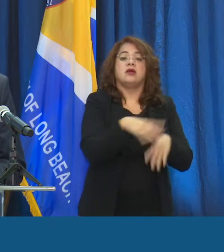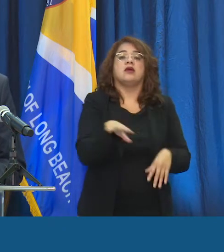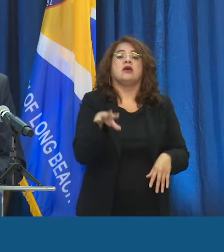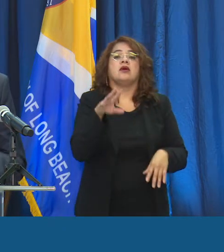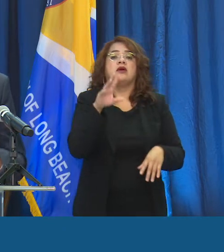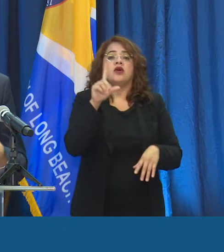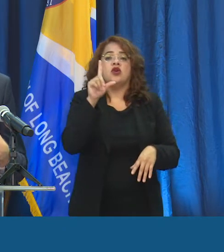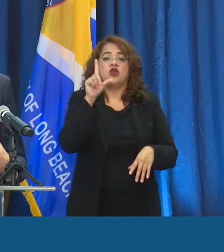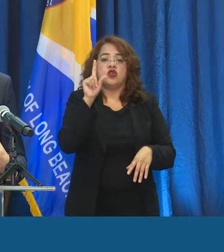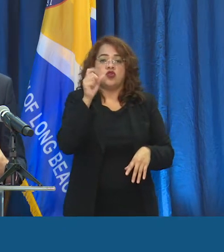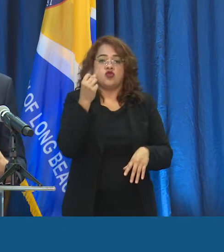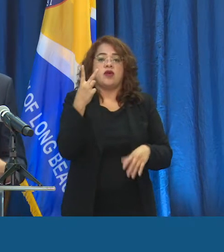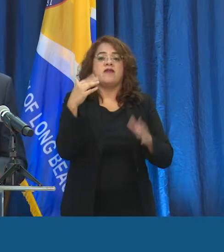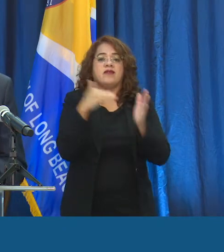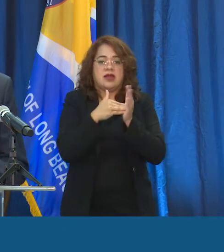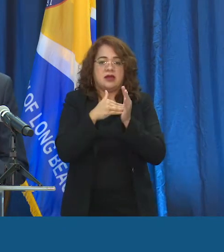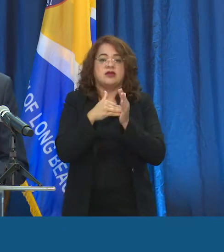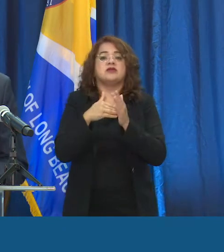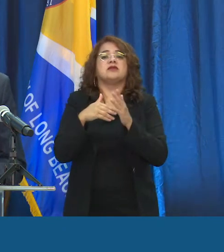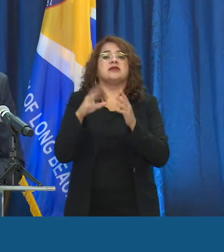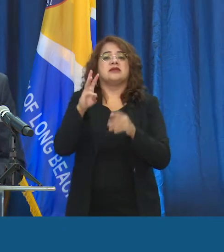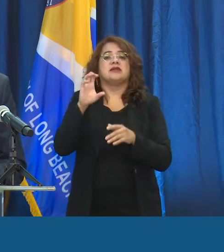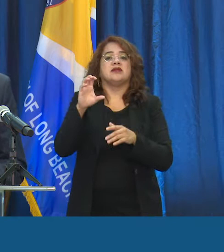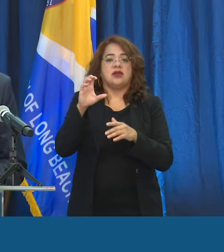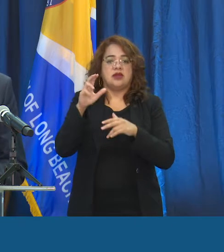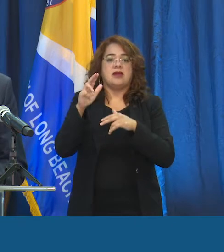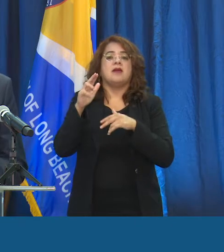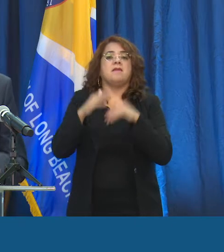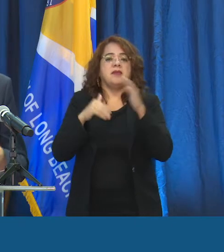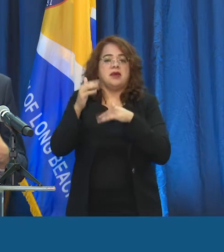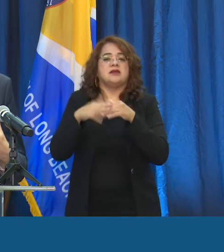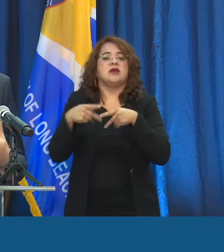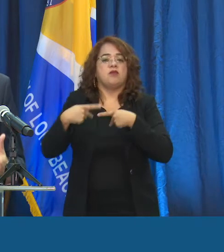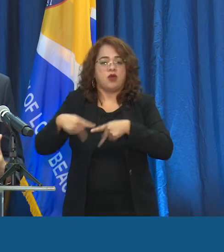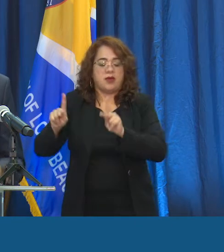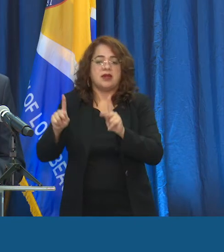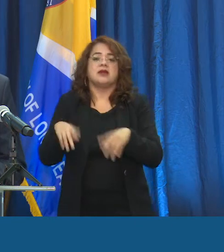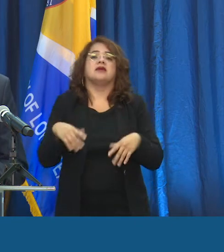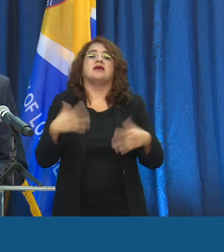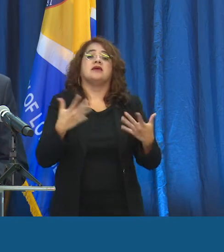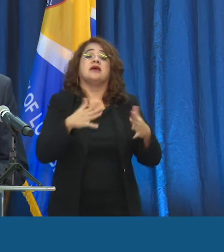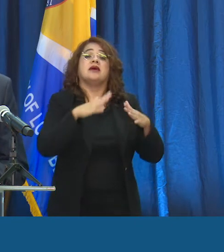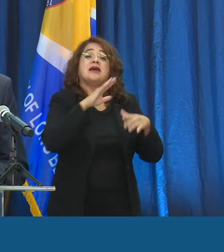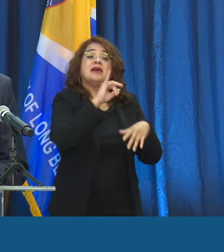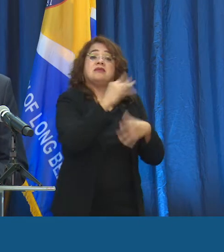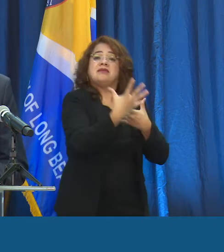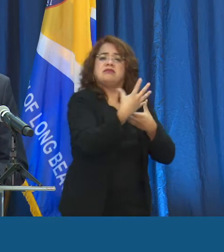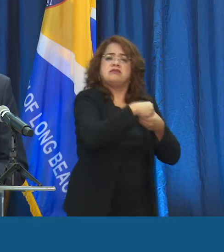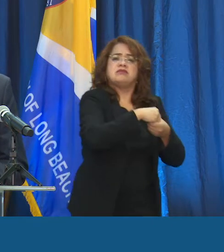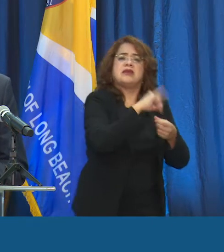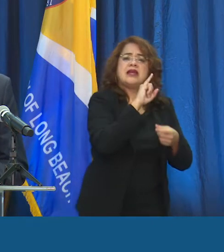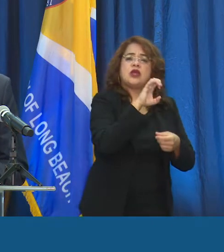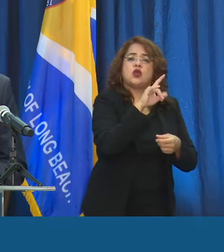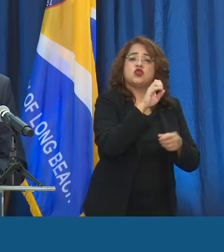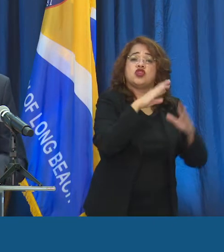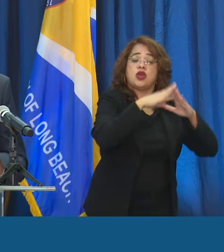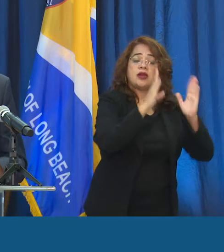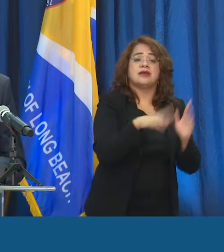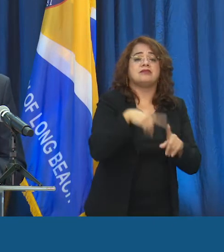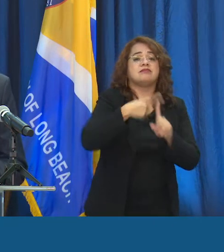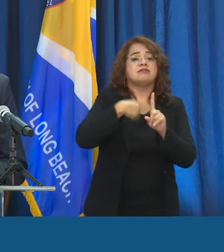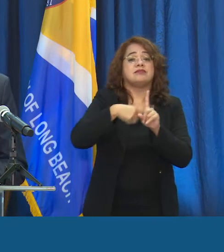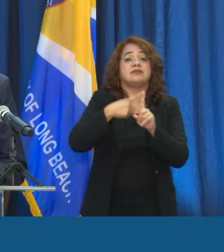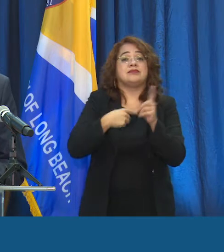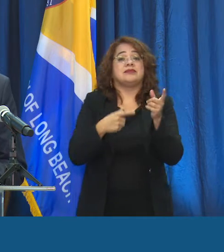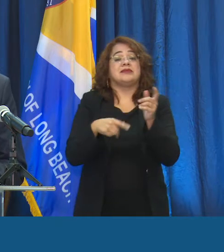permits. We've done very bold policies at the city council level, including inclusionary housing, tenant assistance policies,